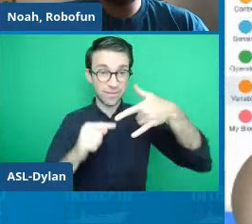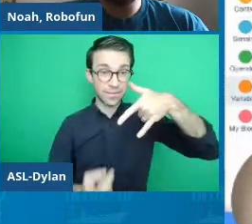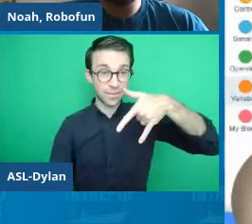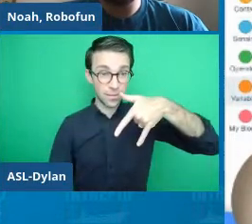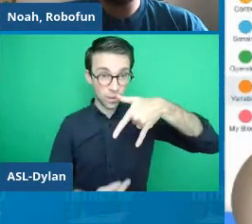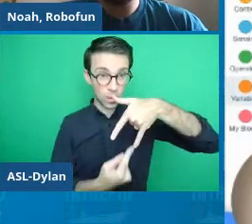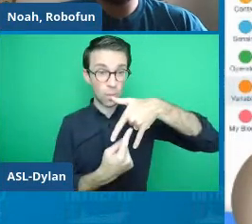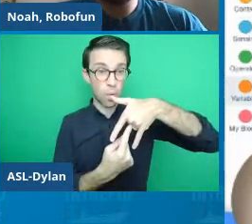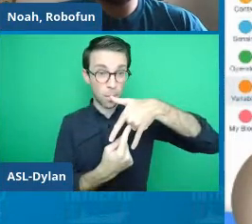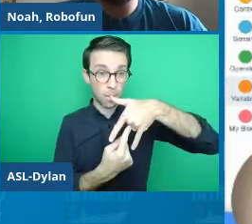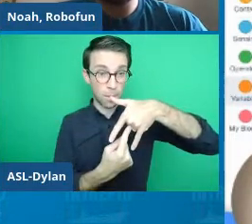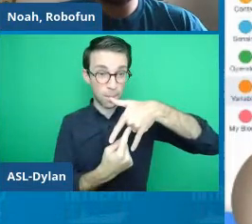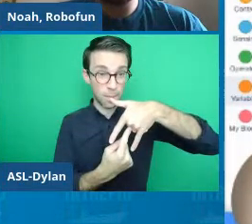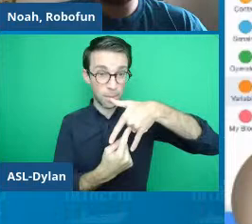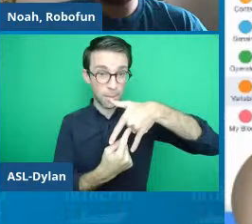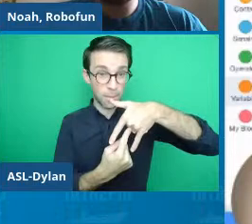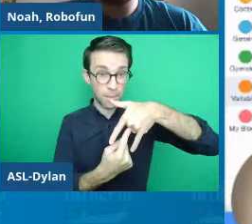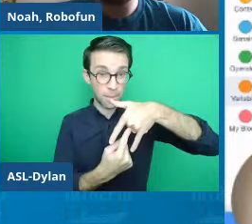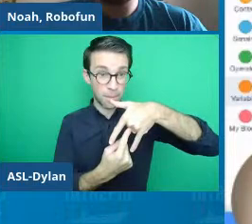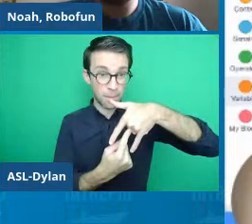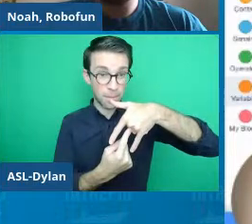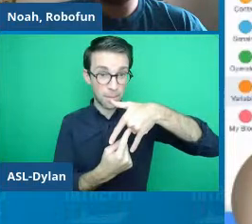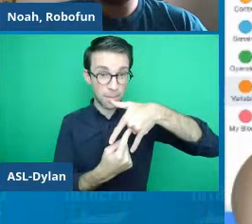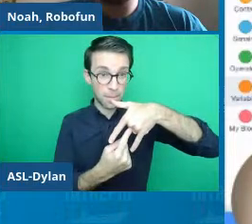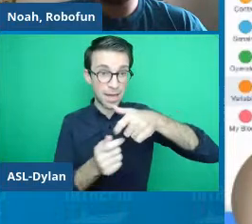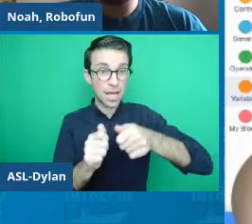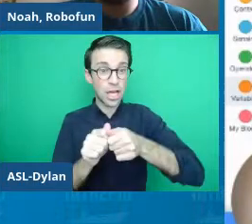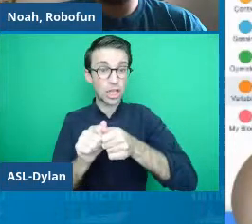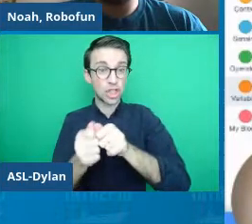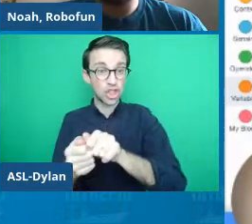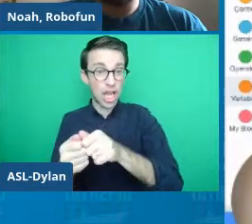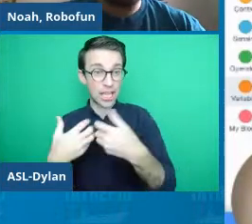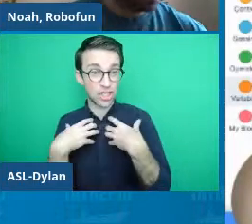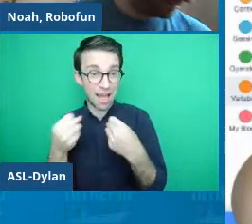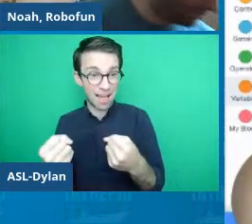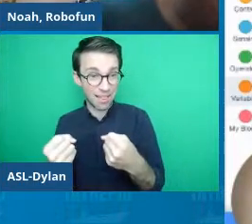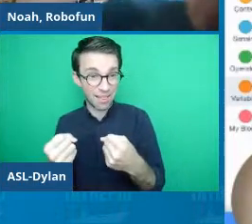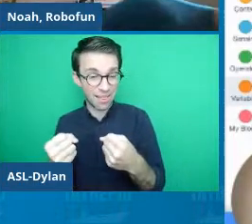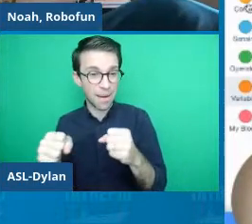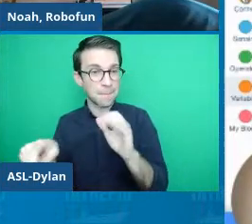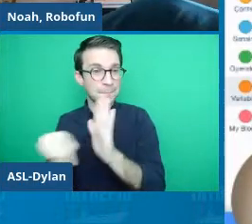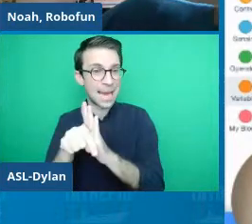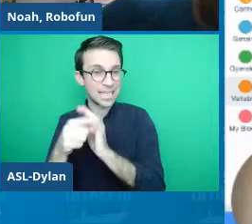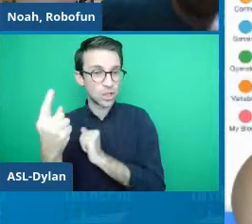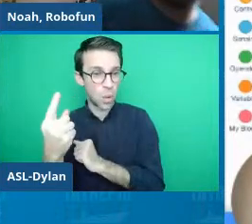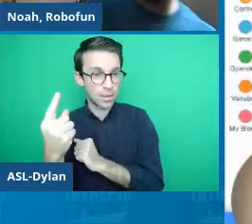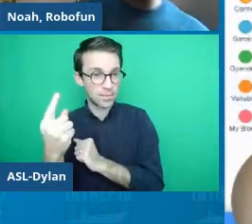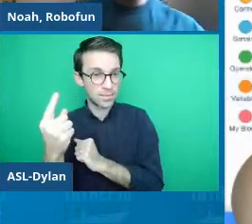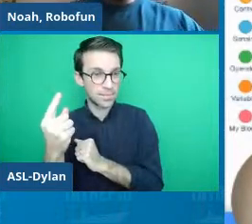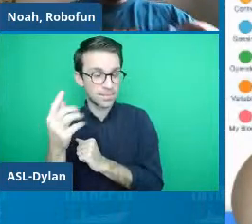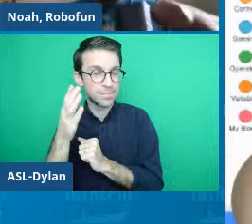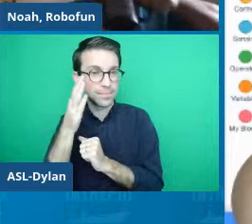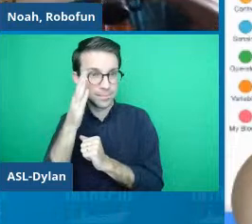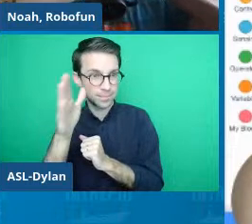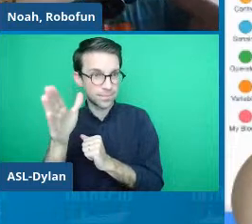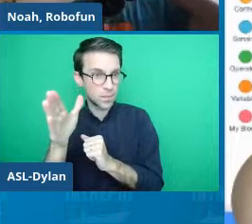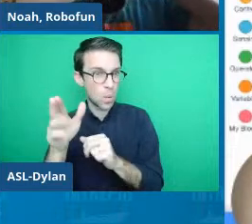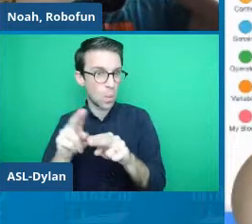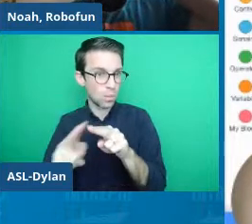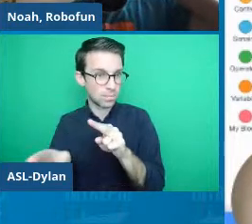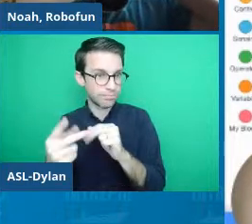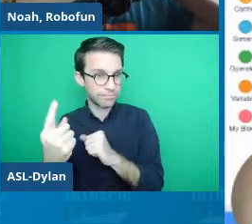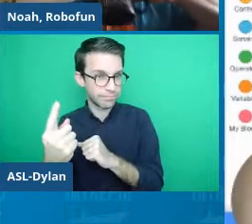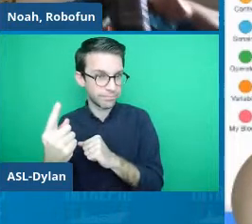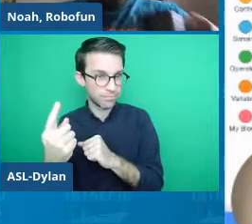we're going to change bad guy ship health by -1. He'll lose some health. And then I got to